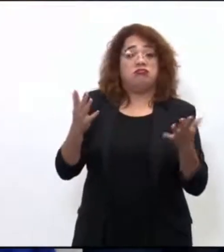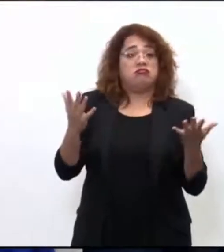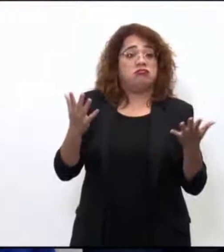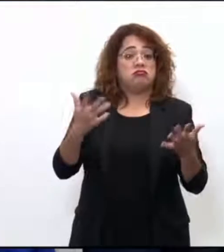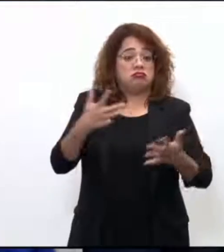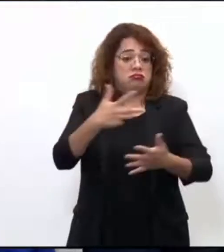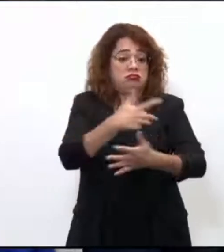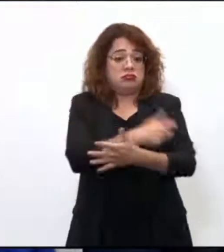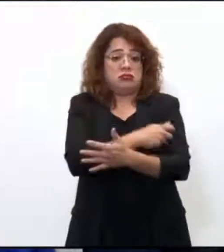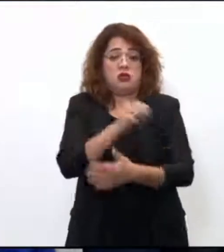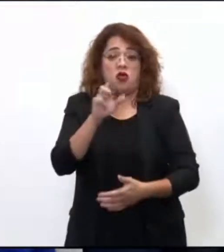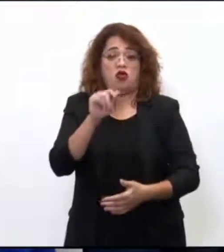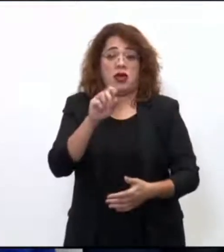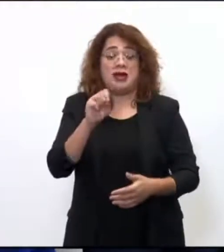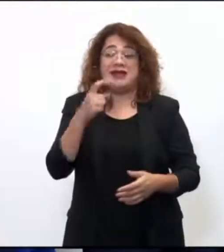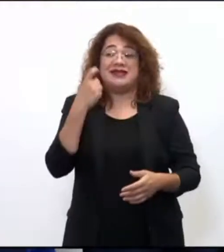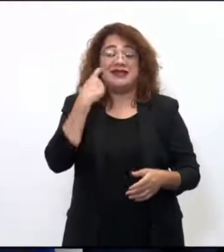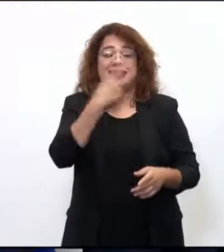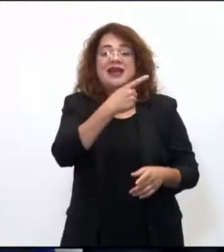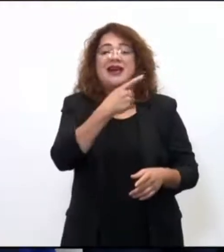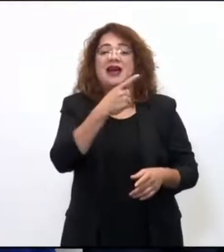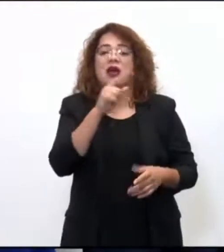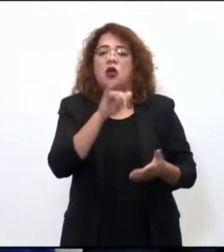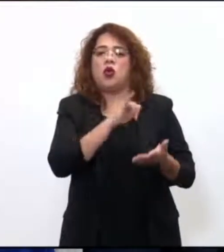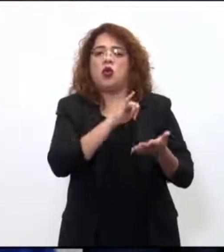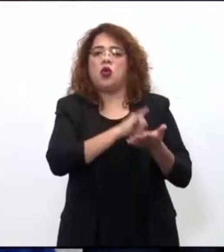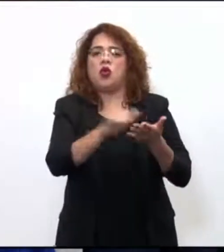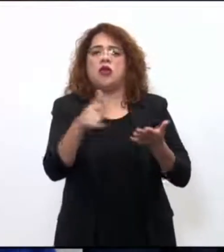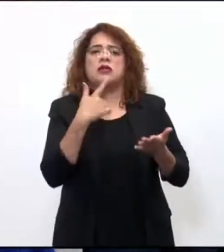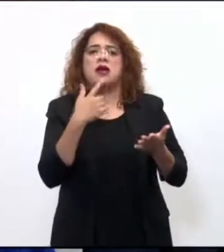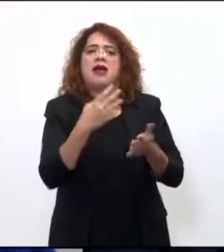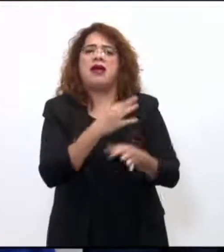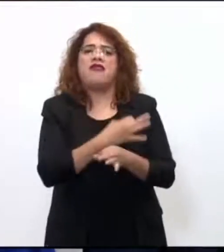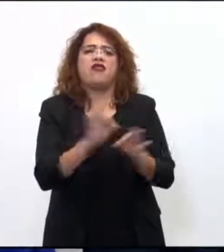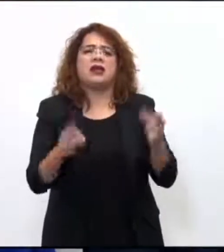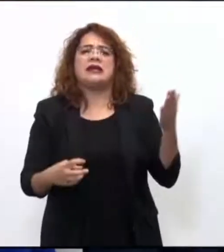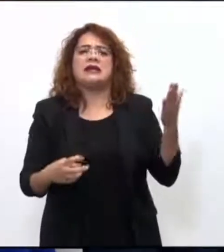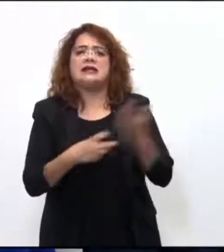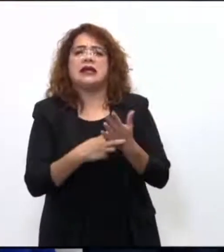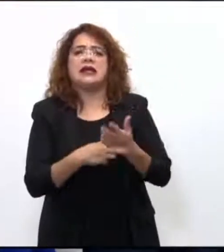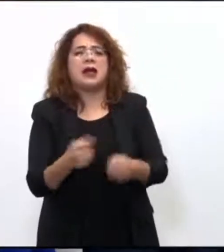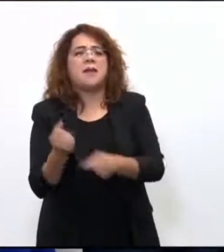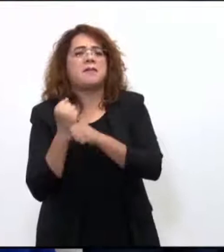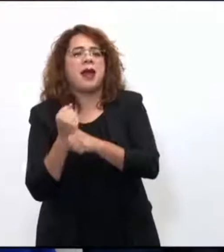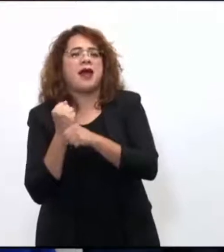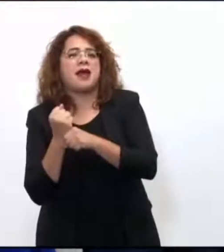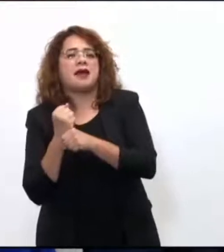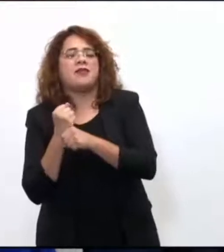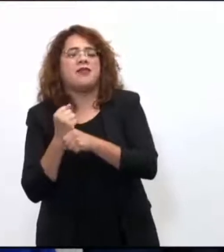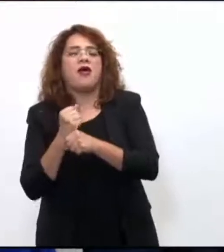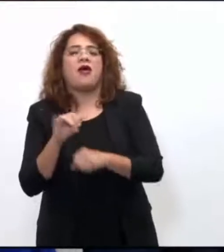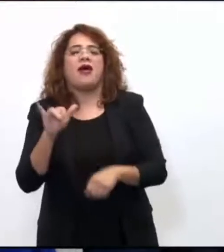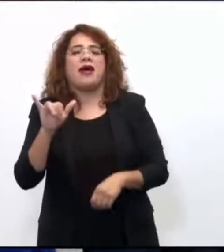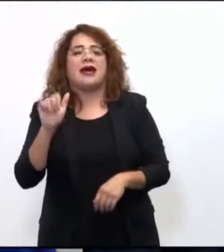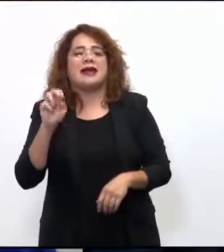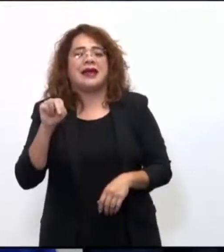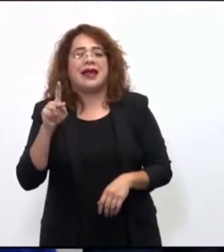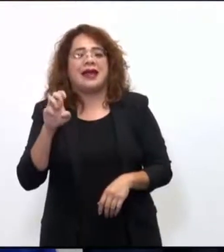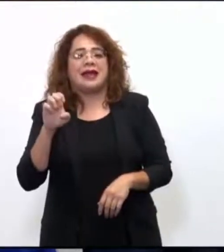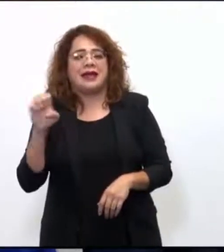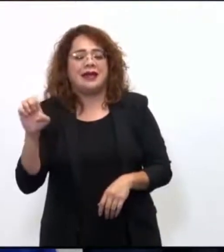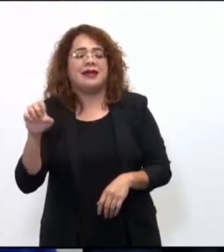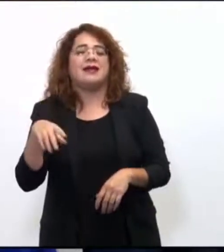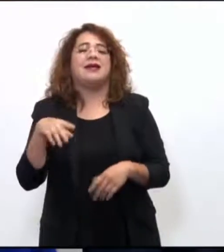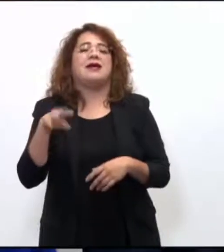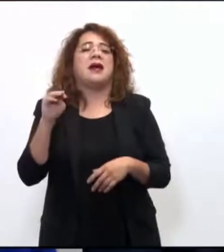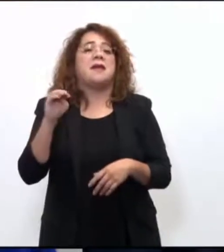Like today in New York, they announced that you can get free tickets to a Yankees or a Mets game if you agree to get vaccinated at the stadium. Could we be doing